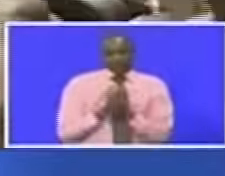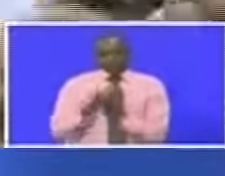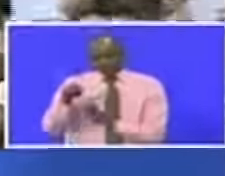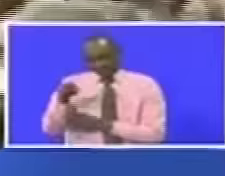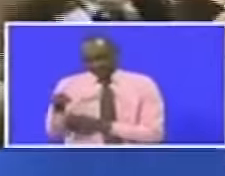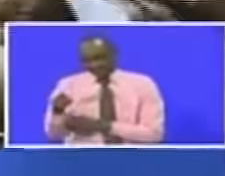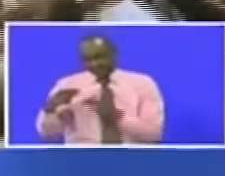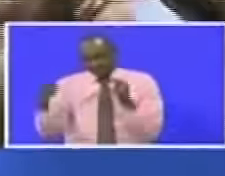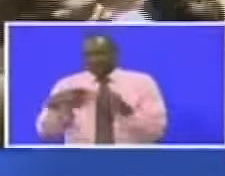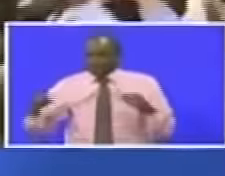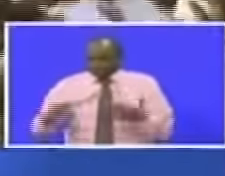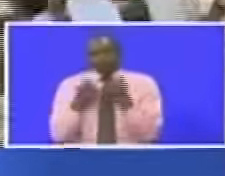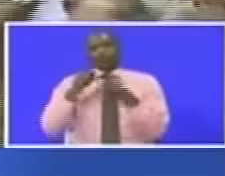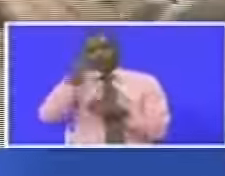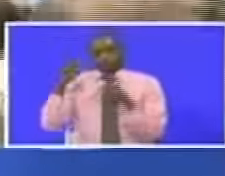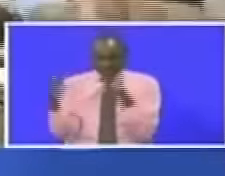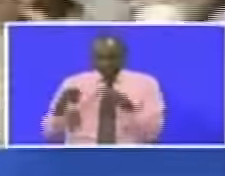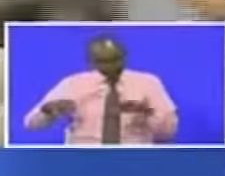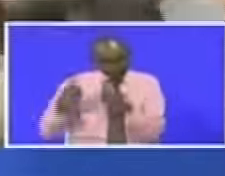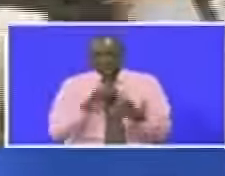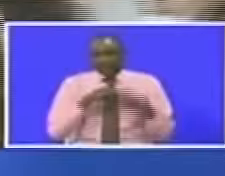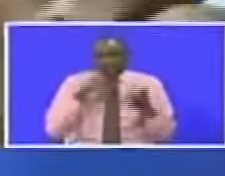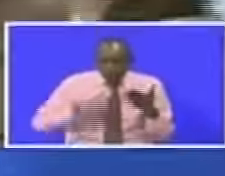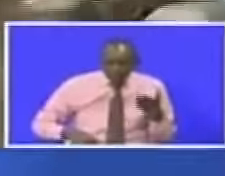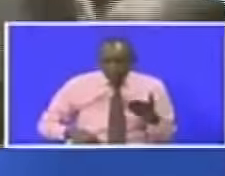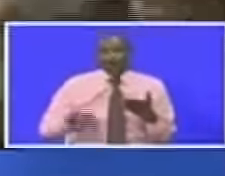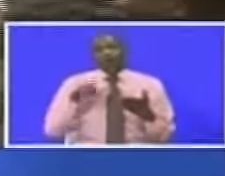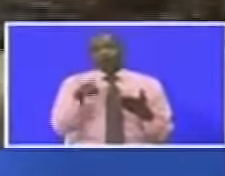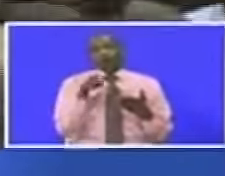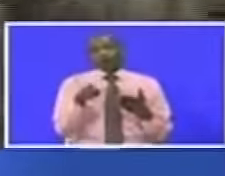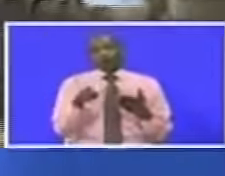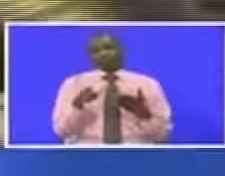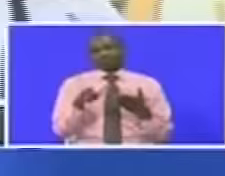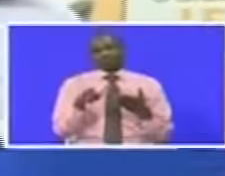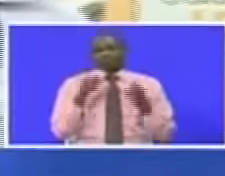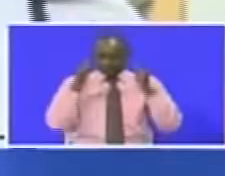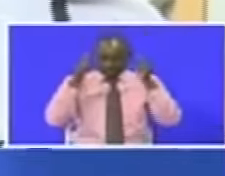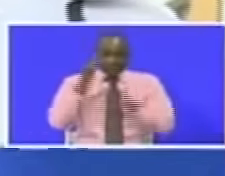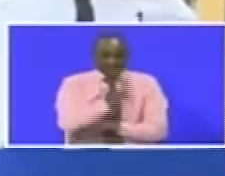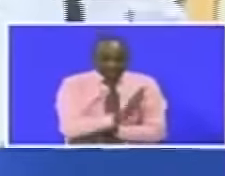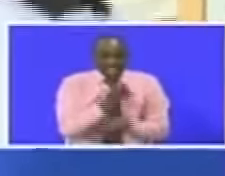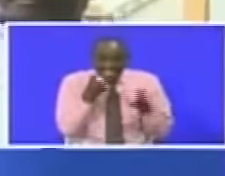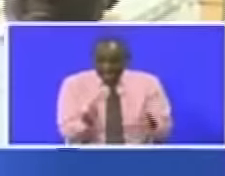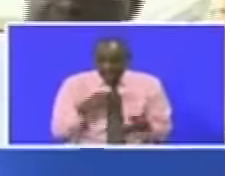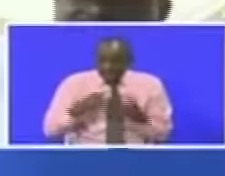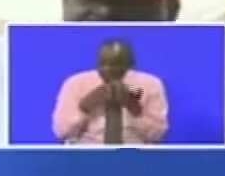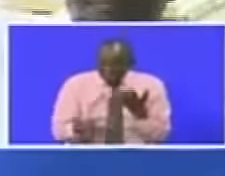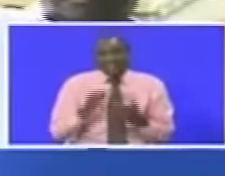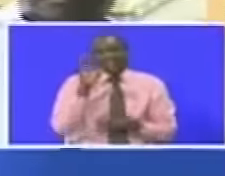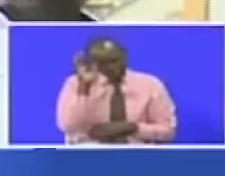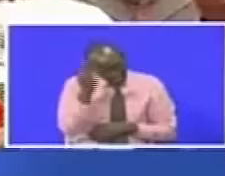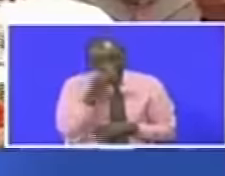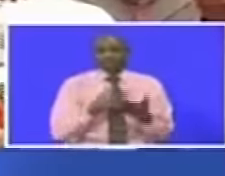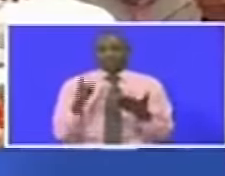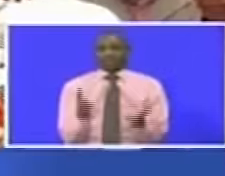brigade over the legality and necessity of the opposition coalition's protests, which are now entering their third